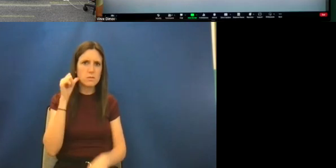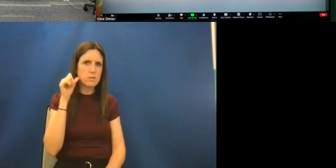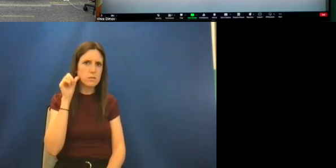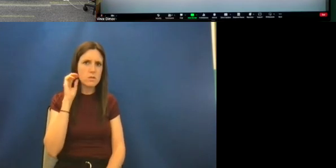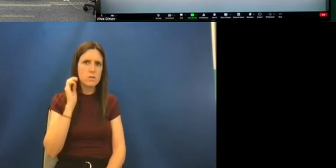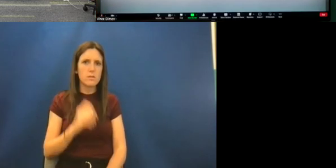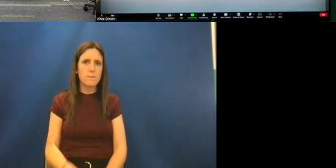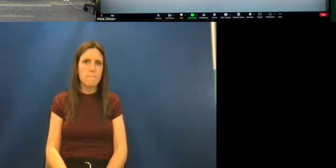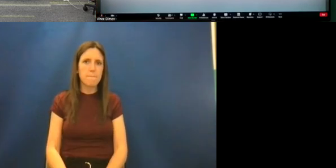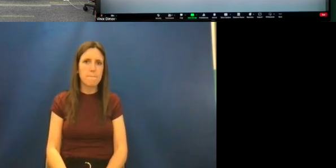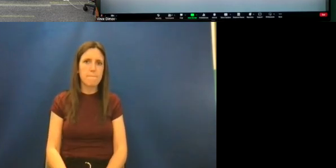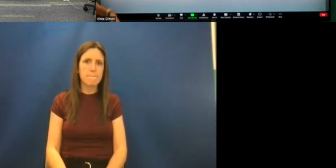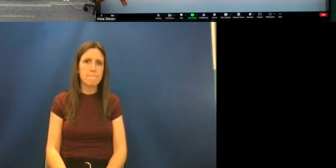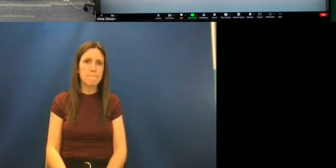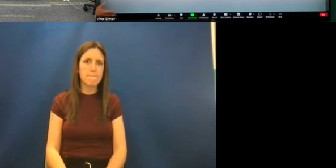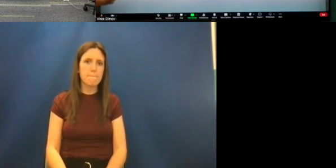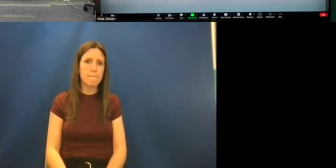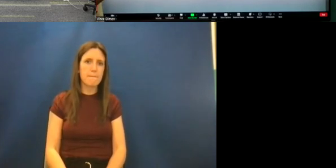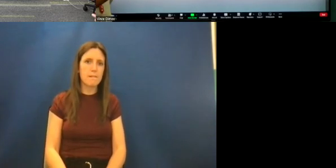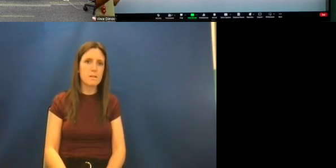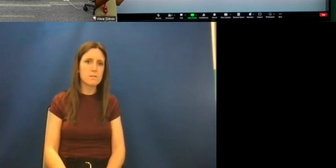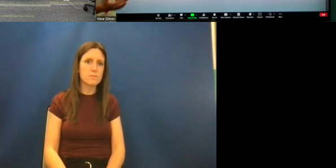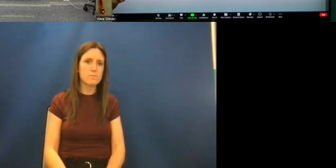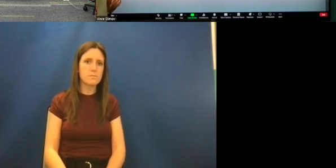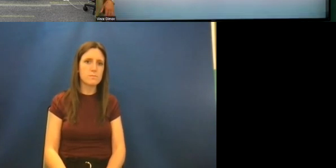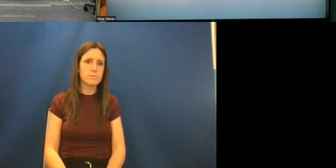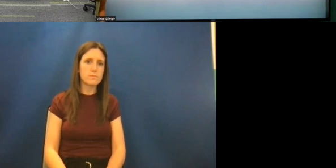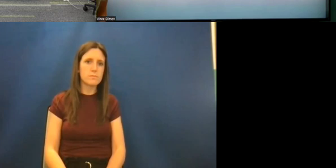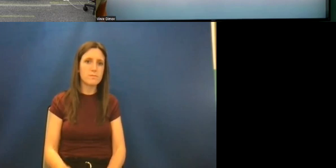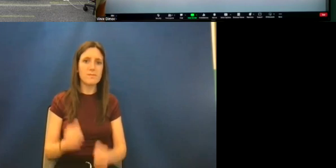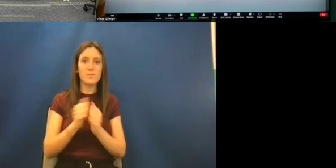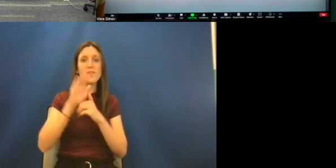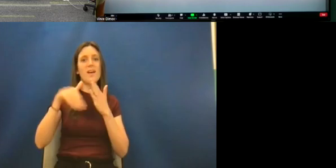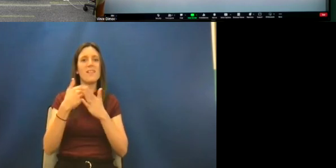Okay, so now if I have this feature with us all here,